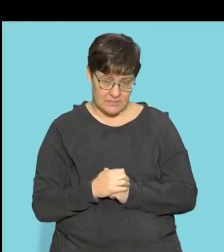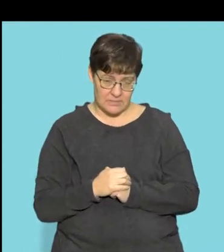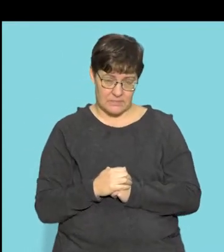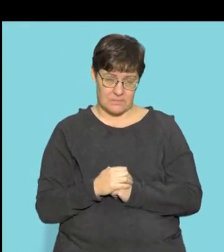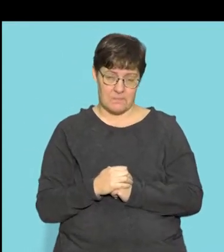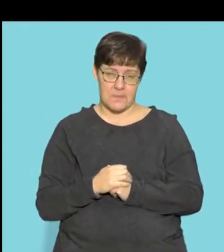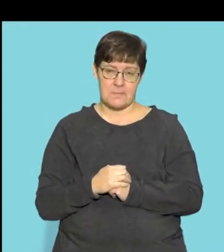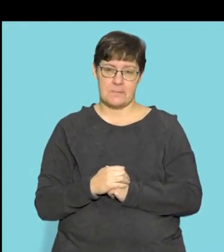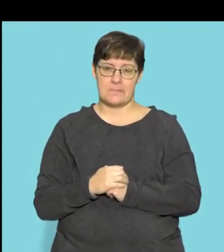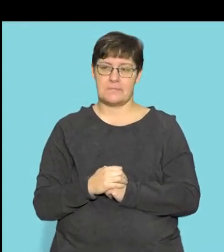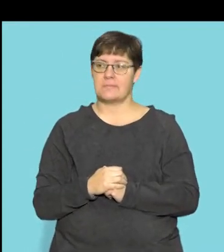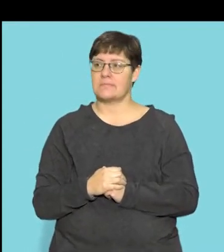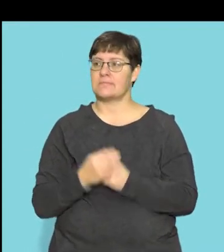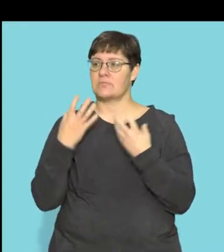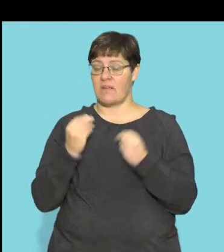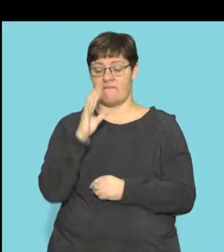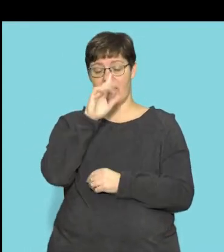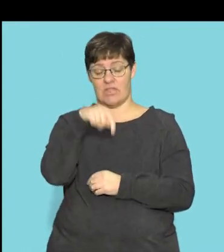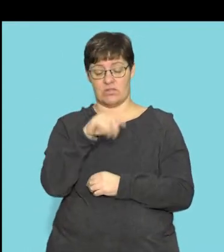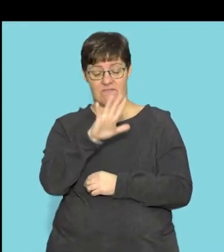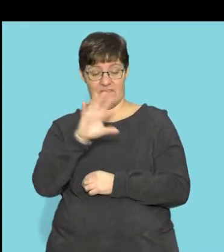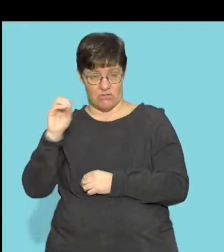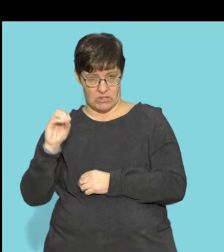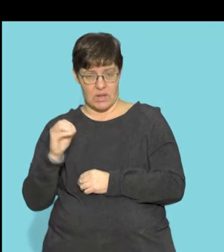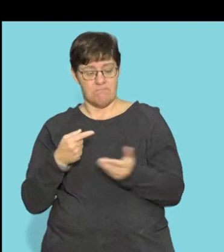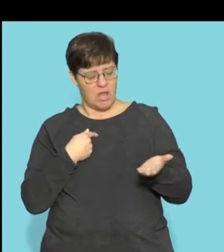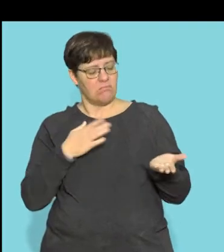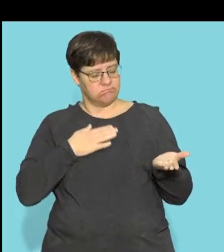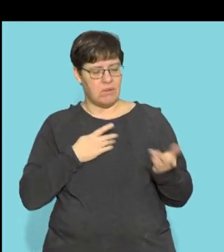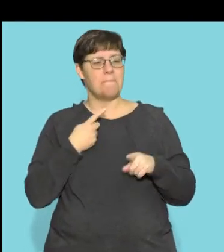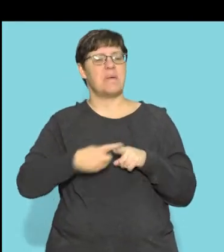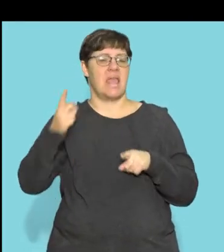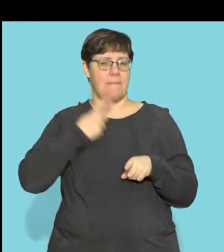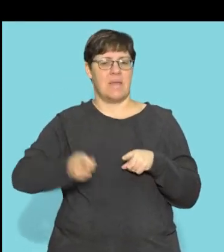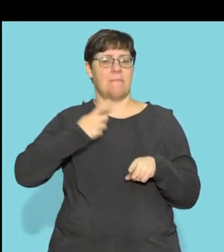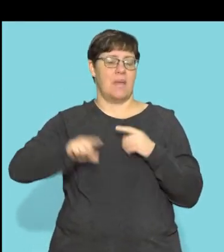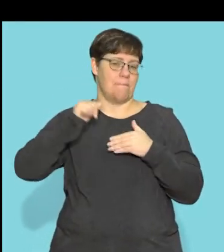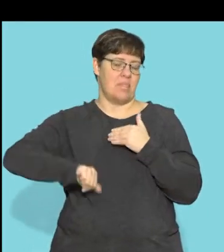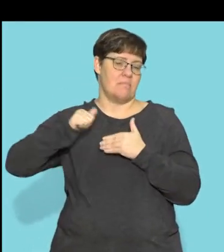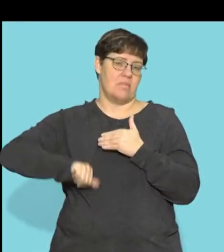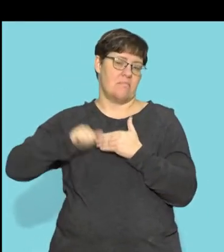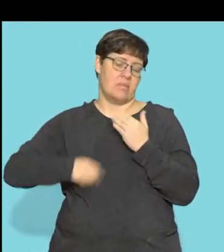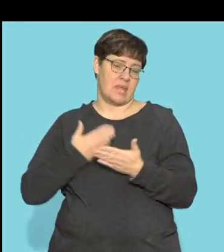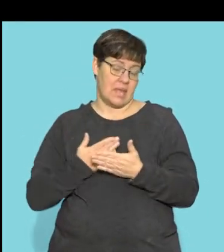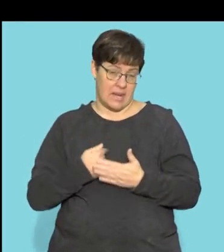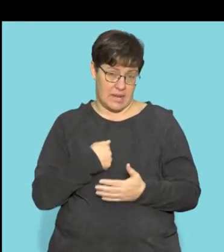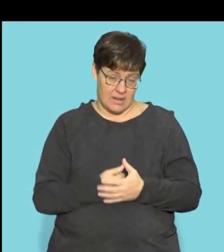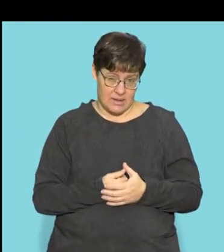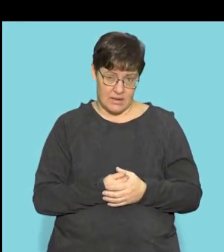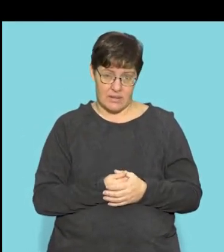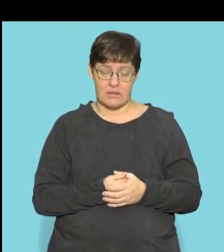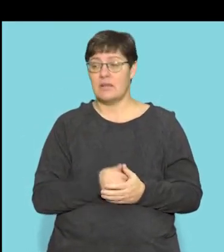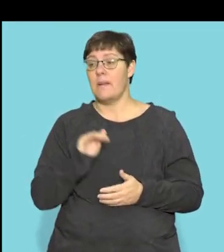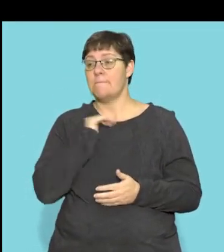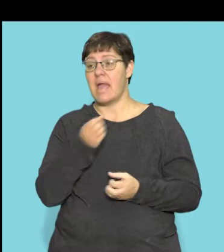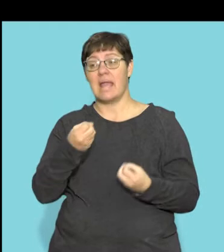4,500,000. I have 5,500 that I am willing to pay on a month-to-month basis. And then the bank